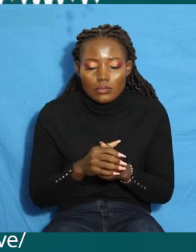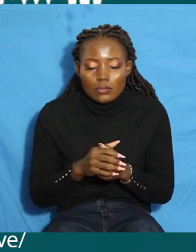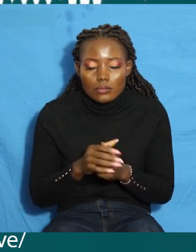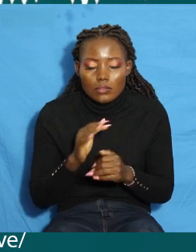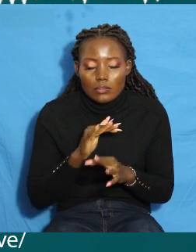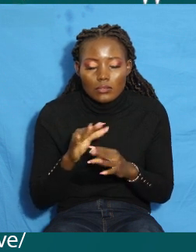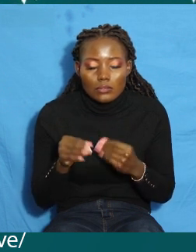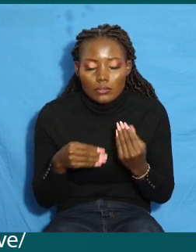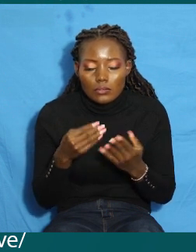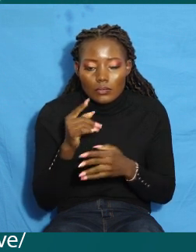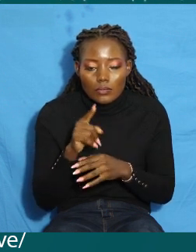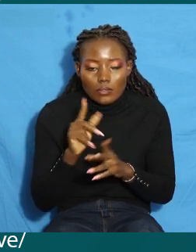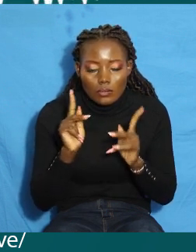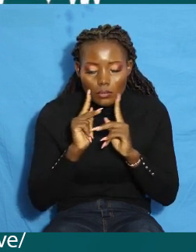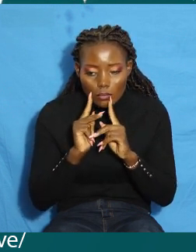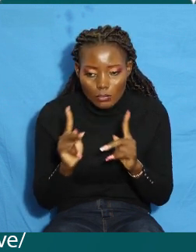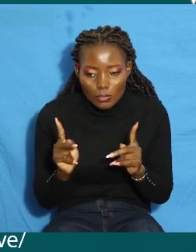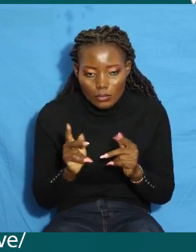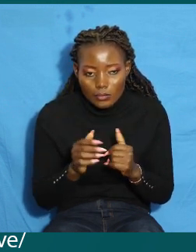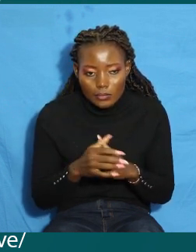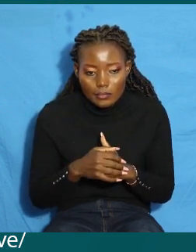giving you peace.